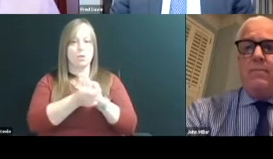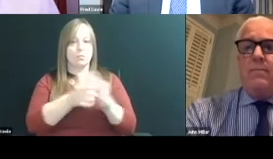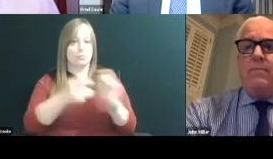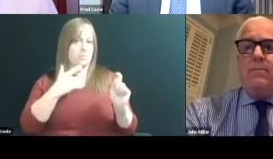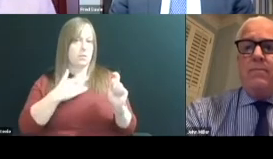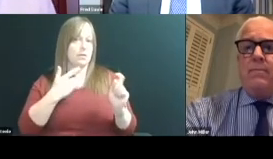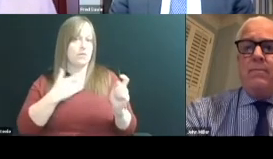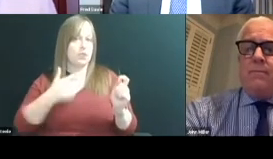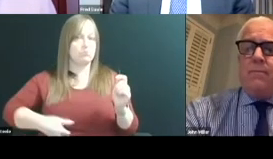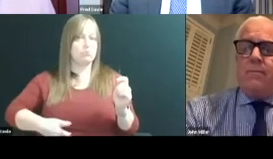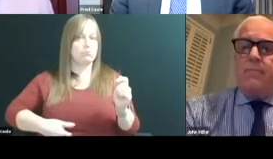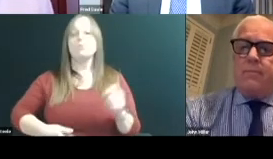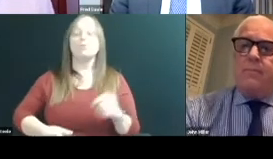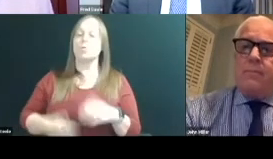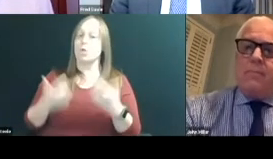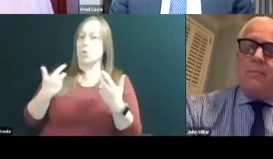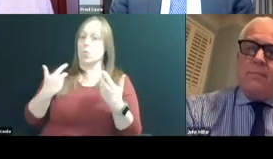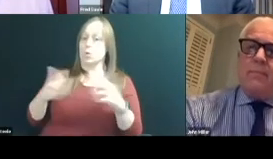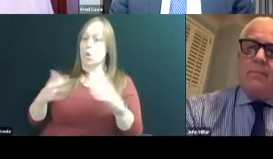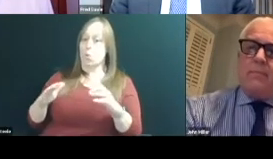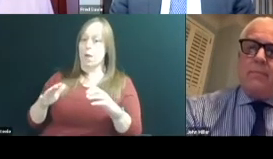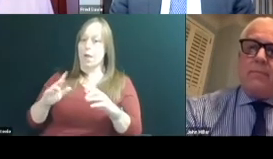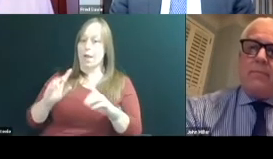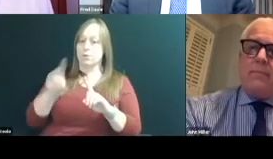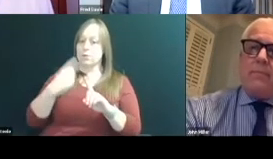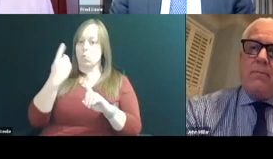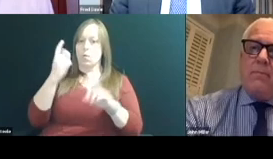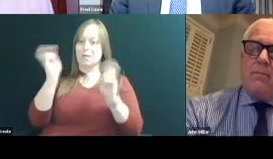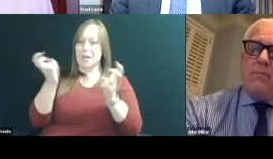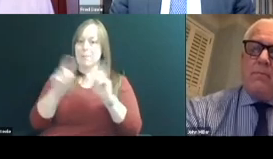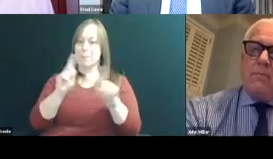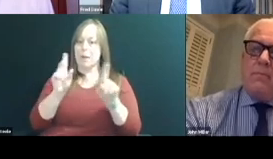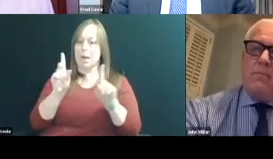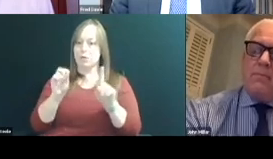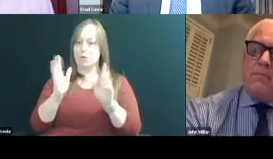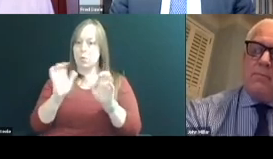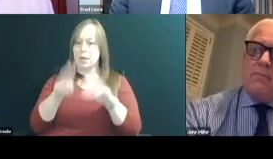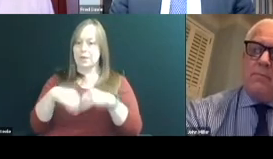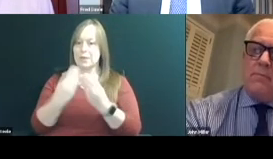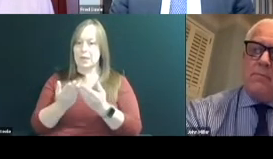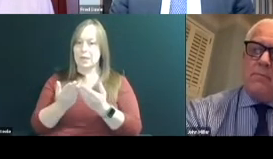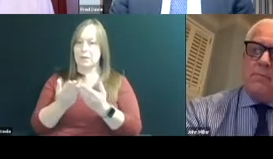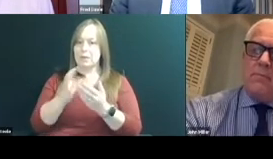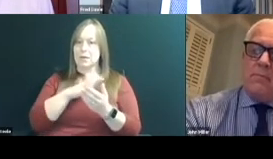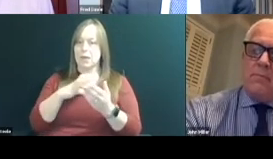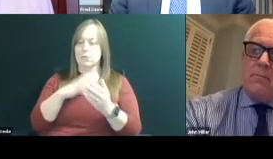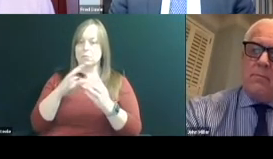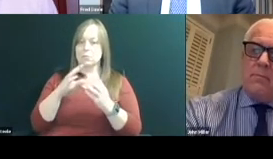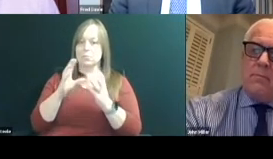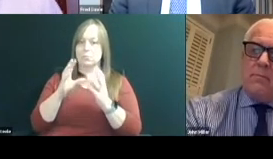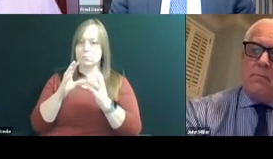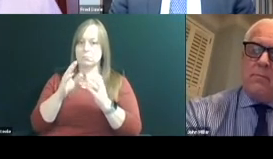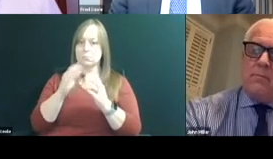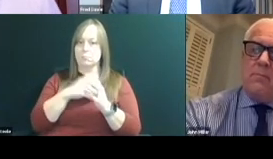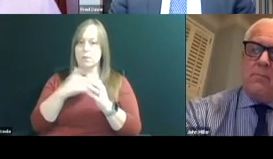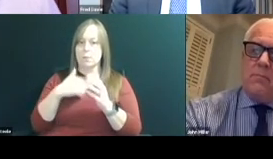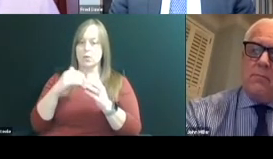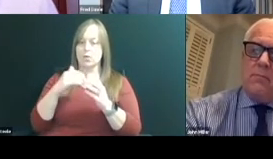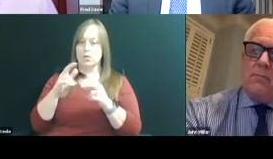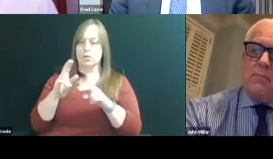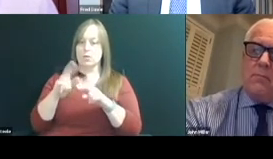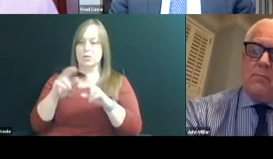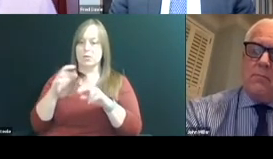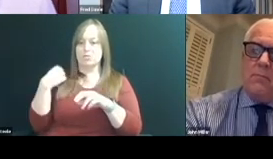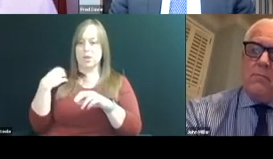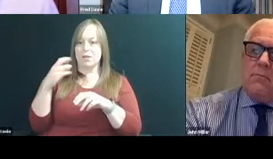feeling. So we don't want to stick with just this one topic, but I do want to give Councilmember Adams and Chair Davey a